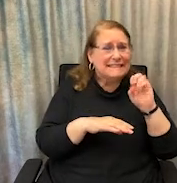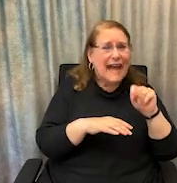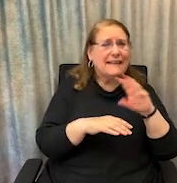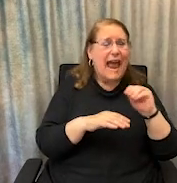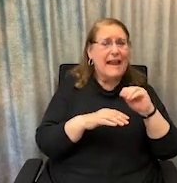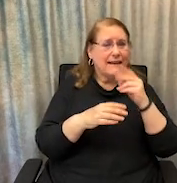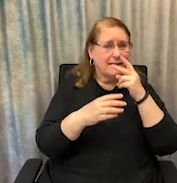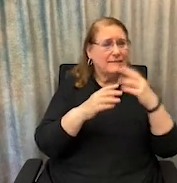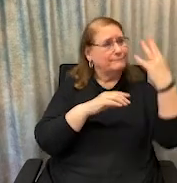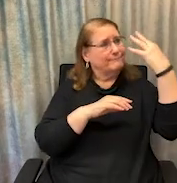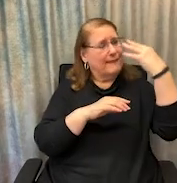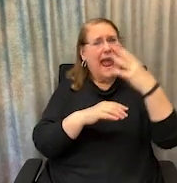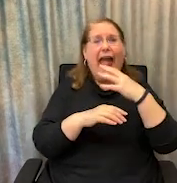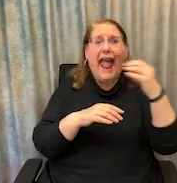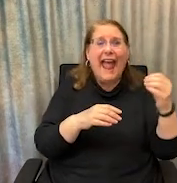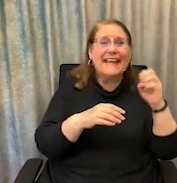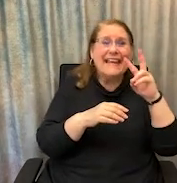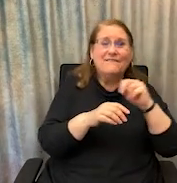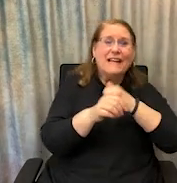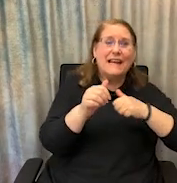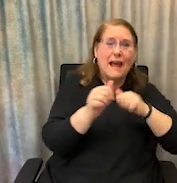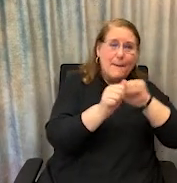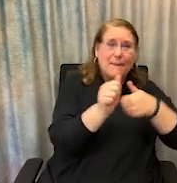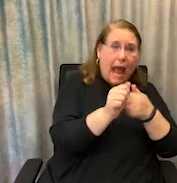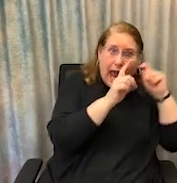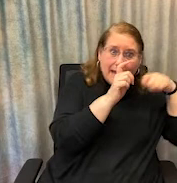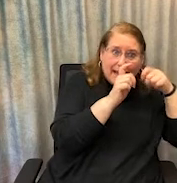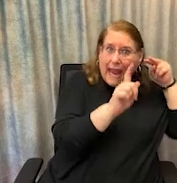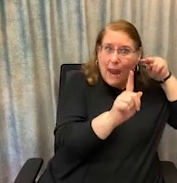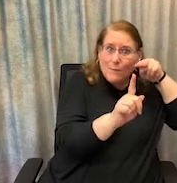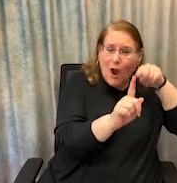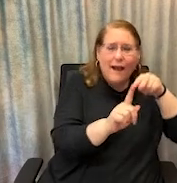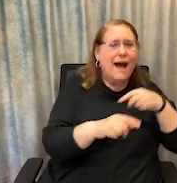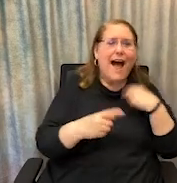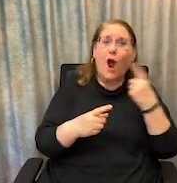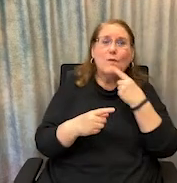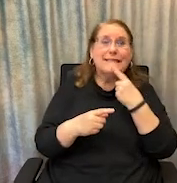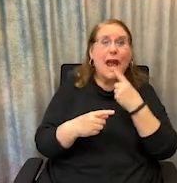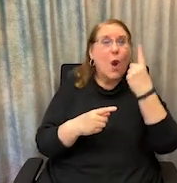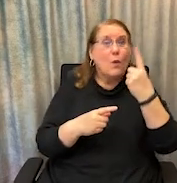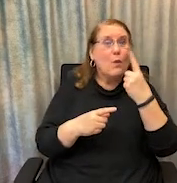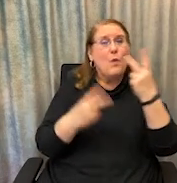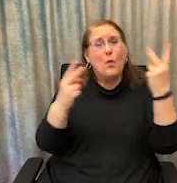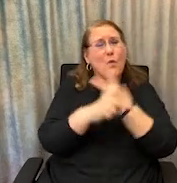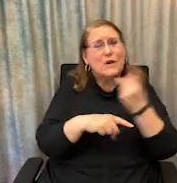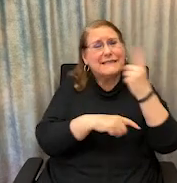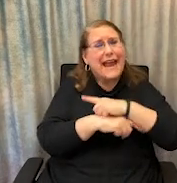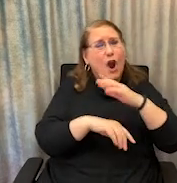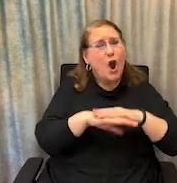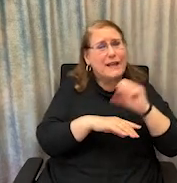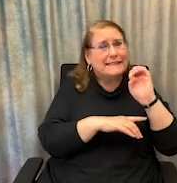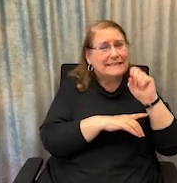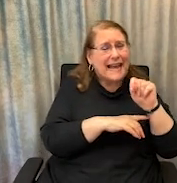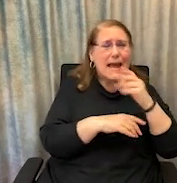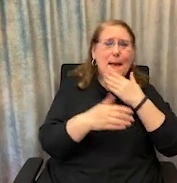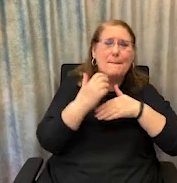camera. And I always say the worst day on set is better than a good day somewhere else. And that's what I always say. So